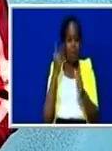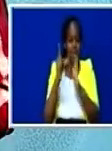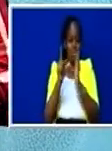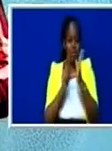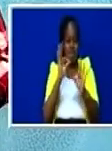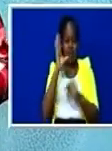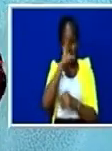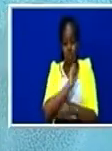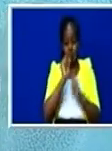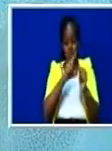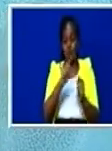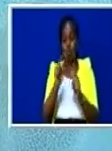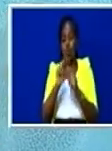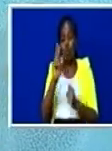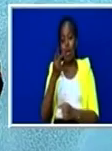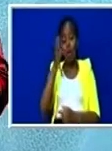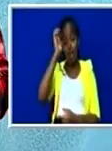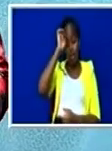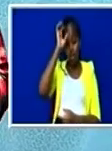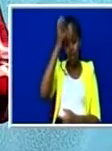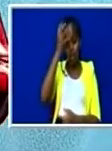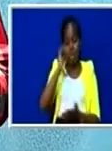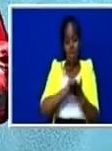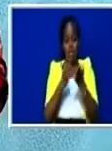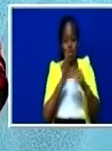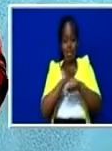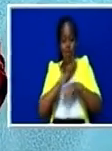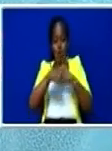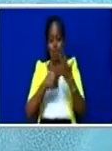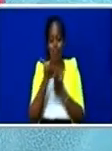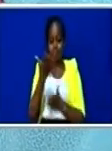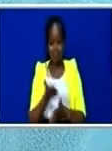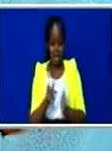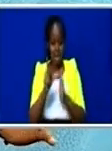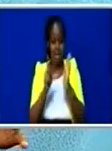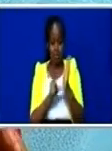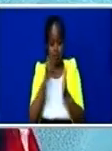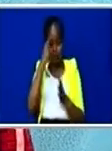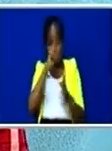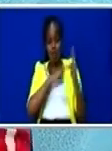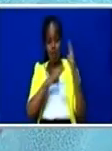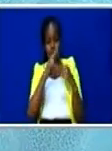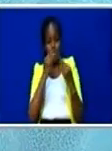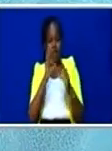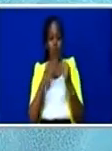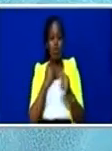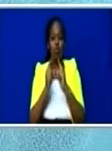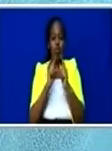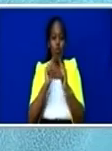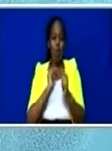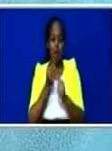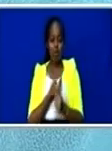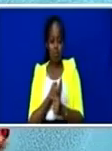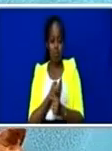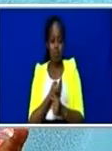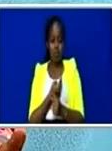missed out, you can log on to Kenya Education Club. That's where you'll get all these lessons just for your consumption. If you want to talk to us, you can